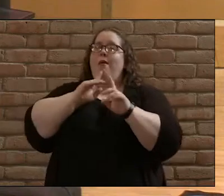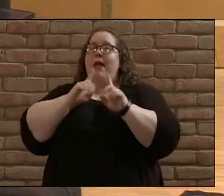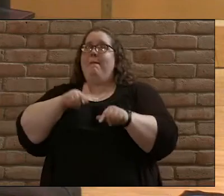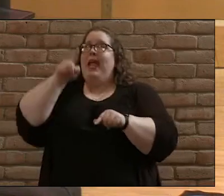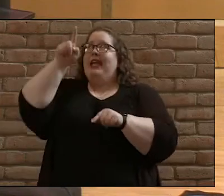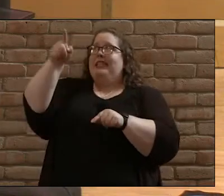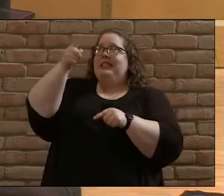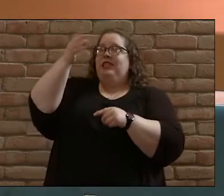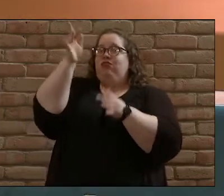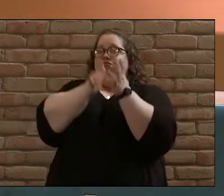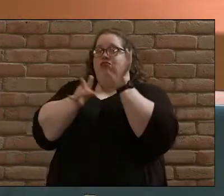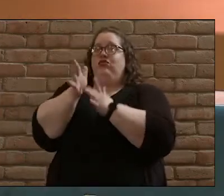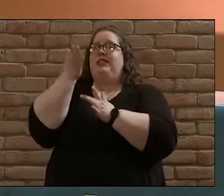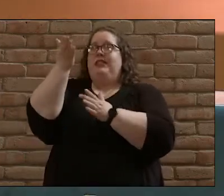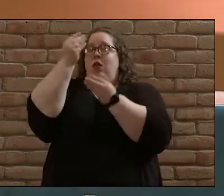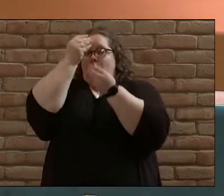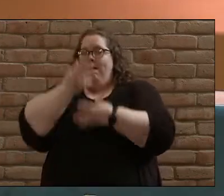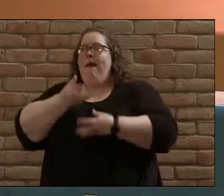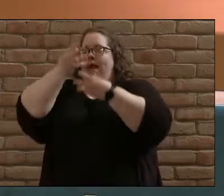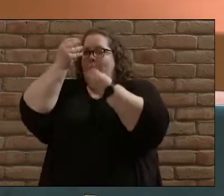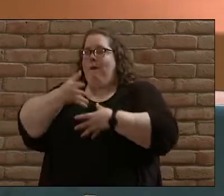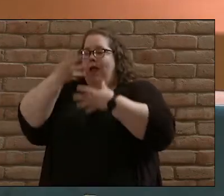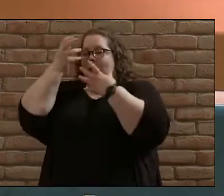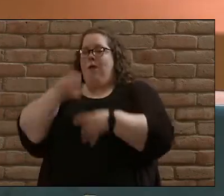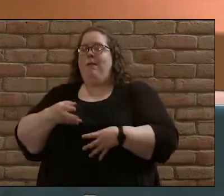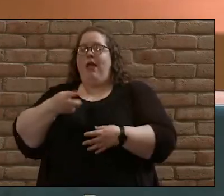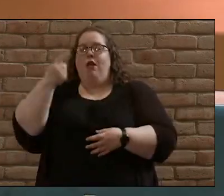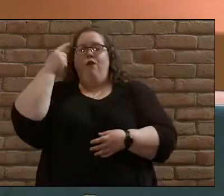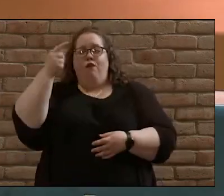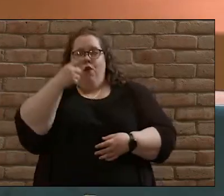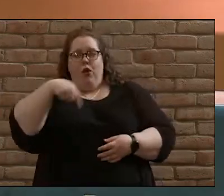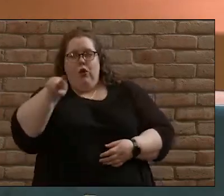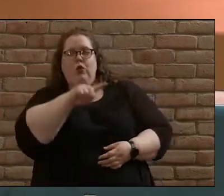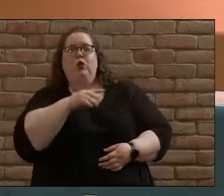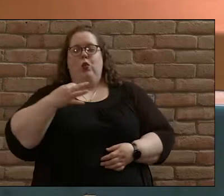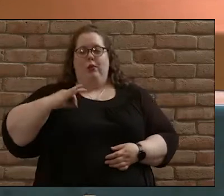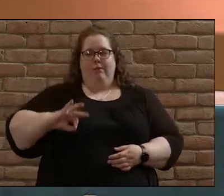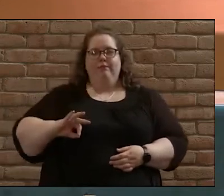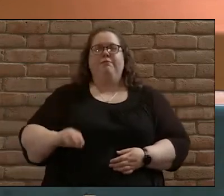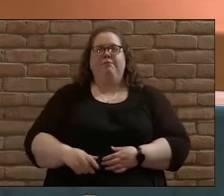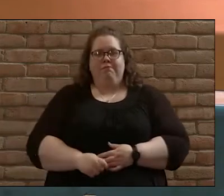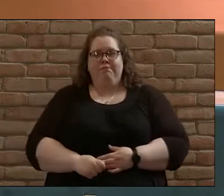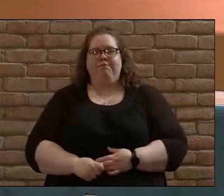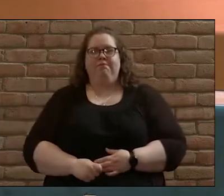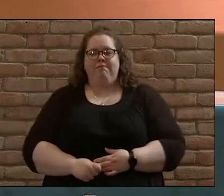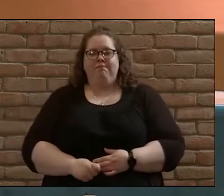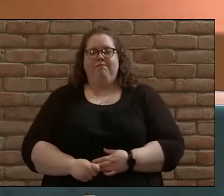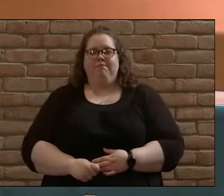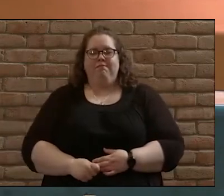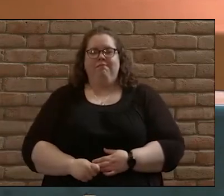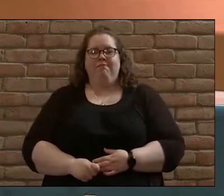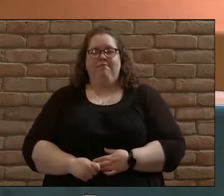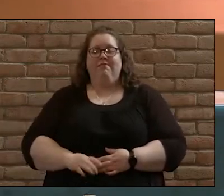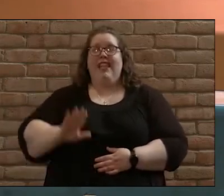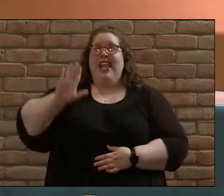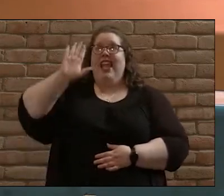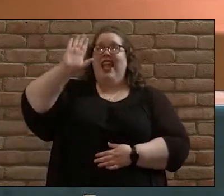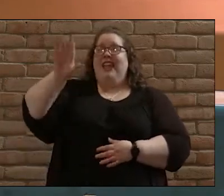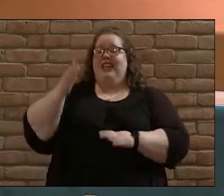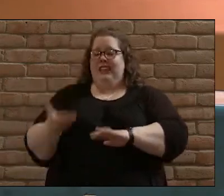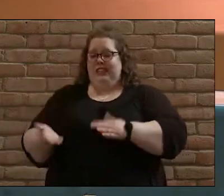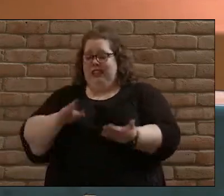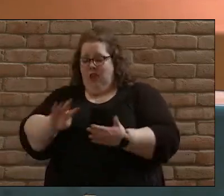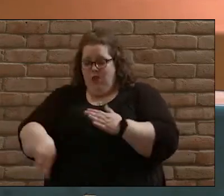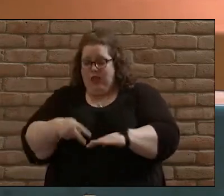for you. He perfected the wisdom of Solomon for you. And his resurrection from the